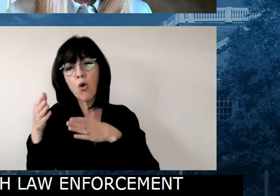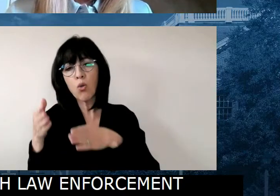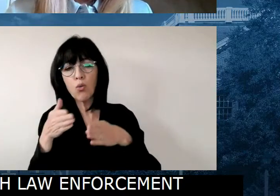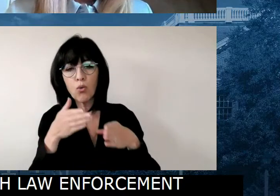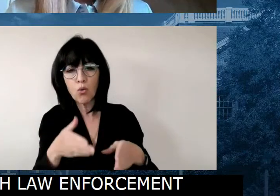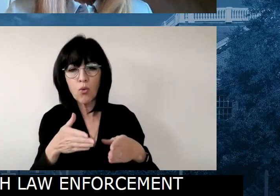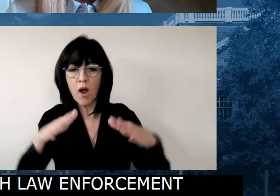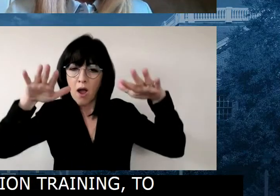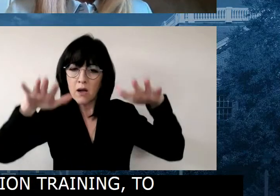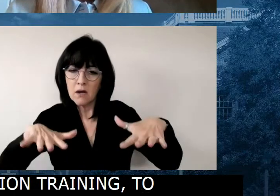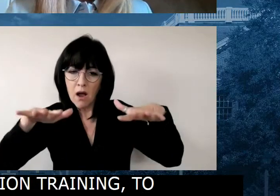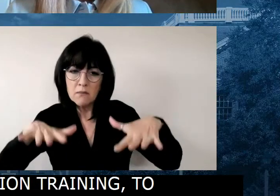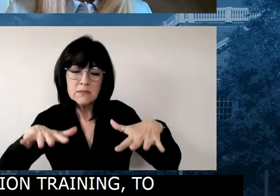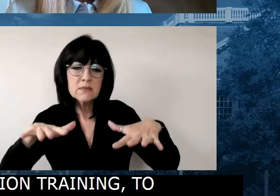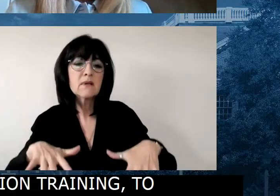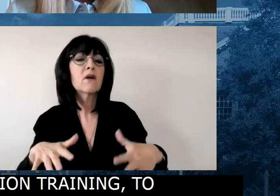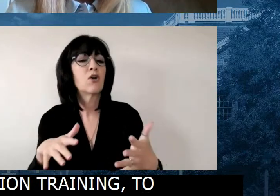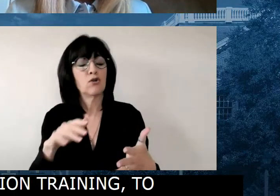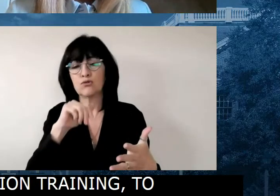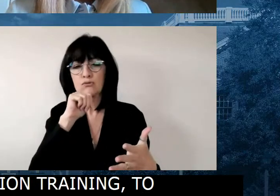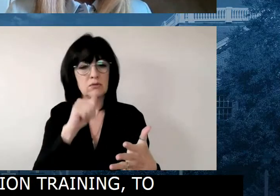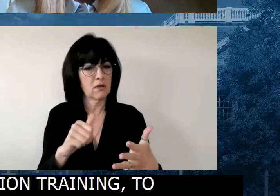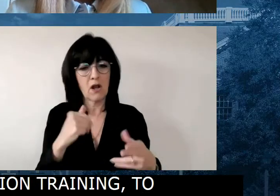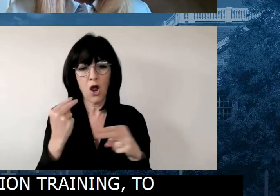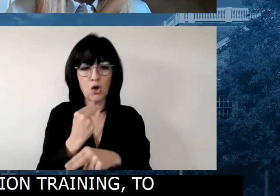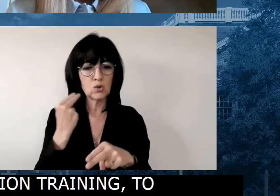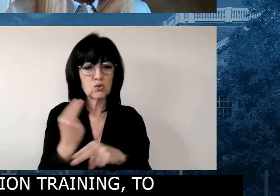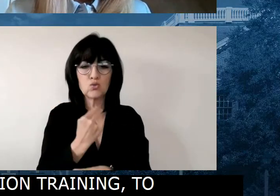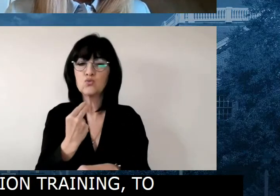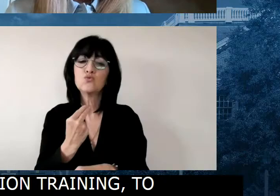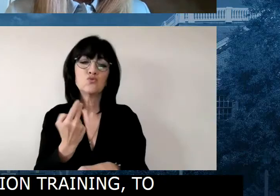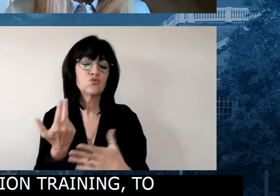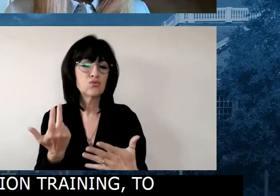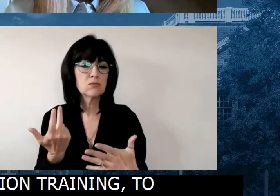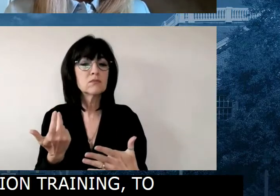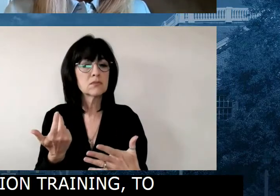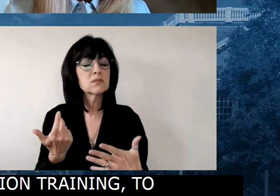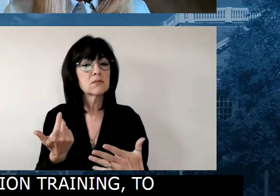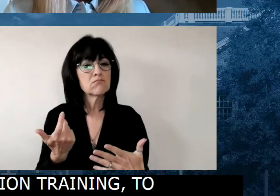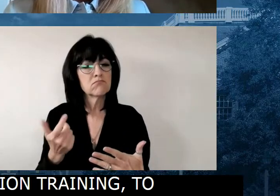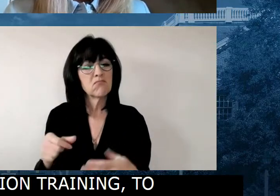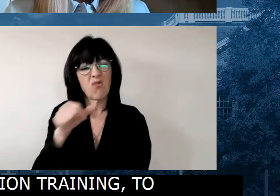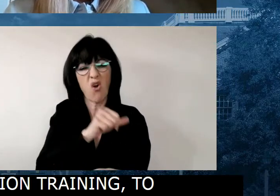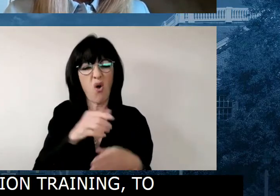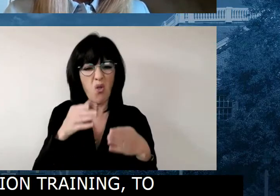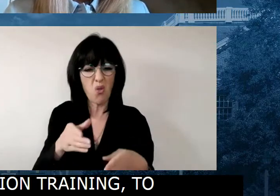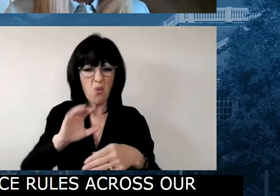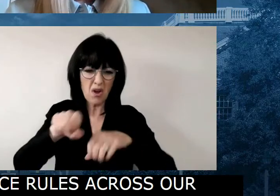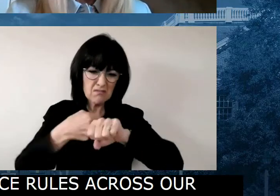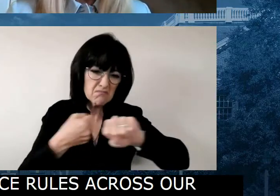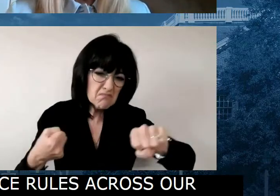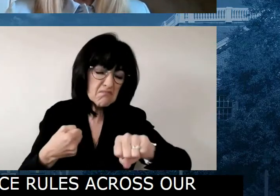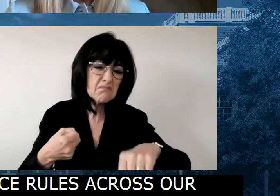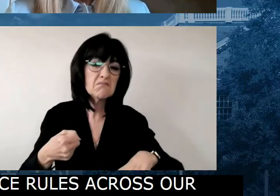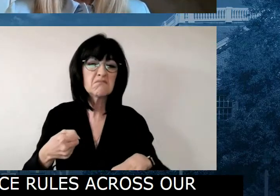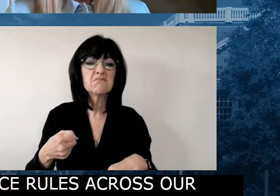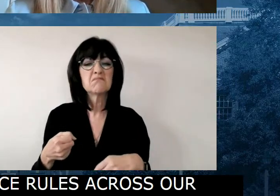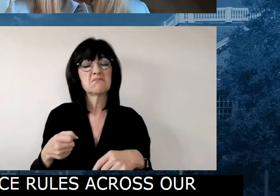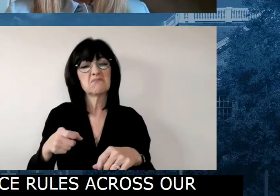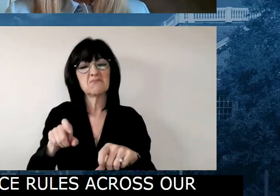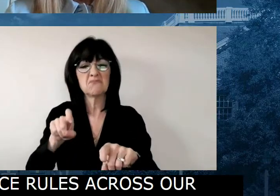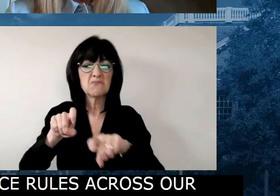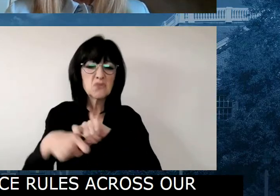force rules across our state. We've supported body cameras. I understand